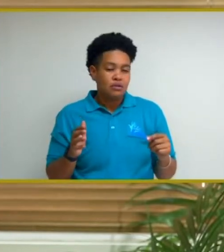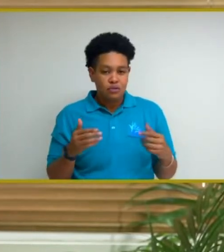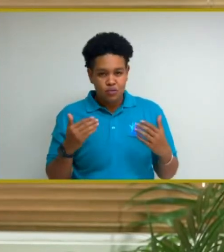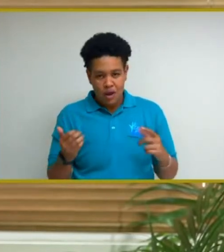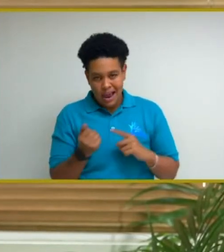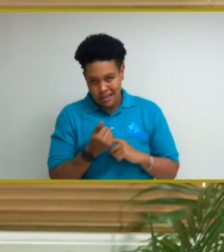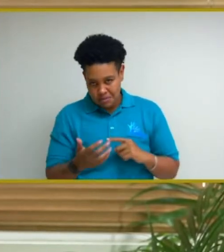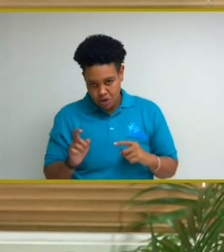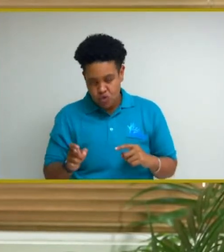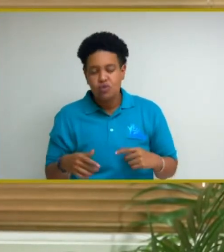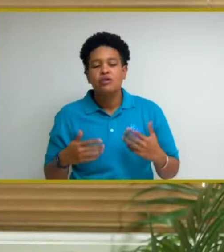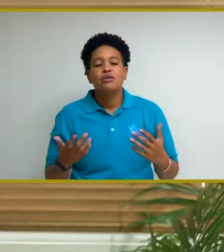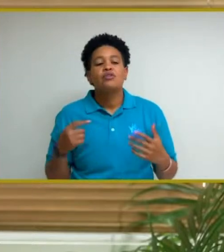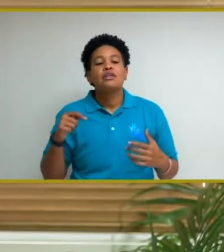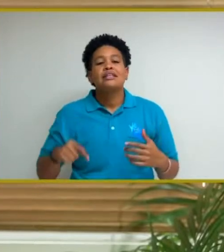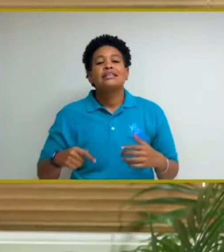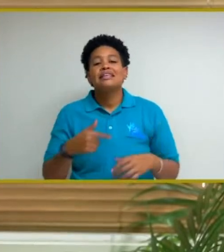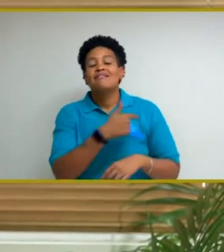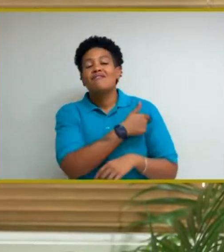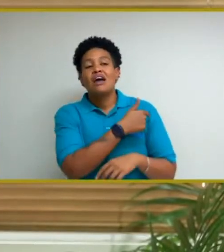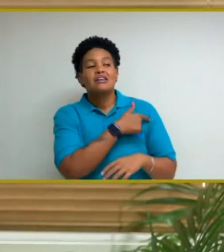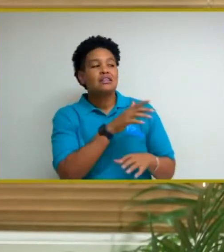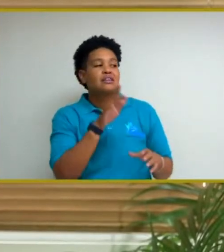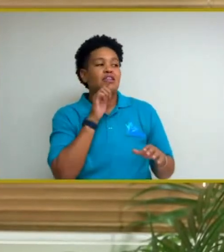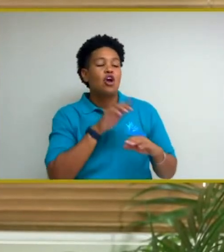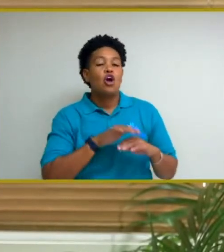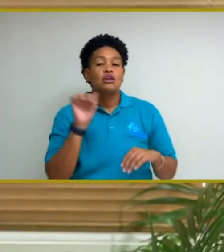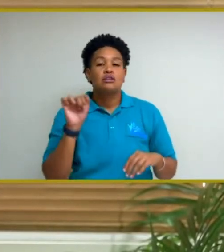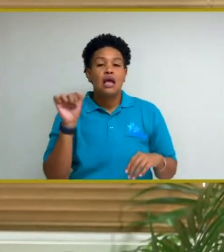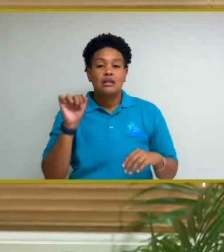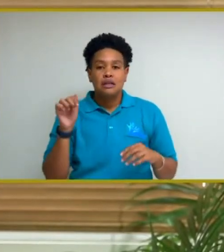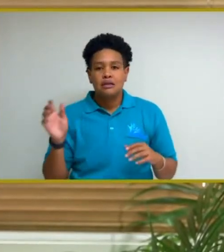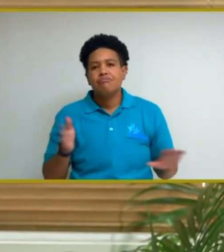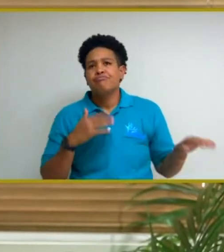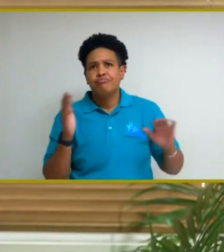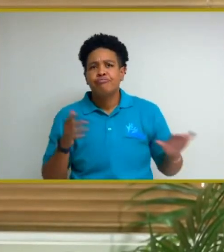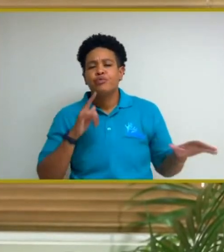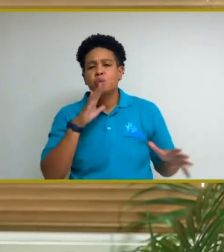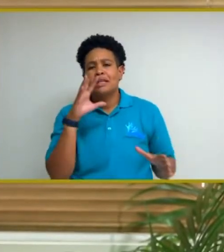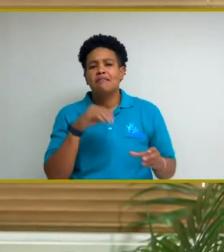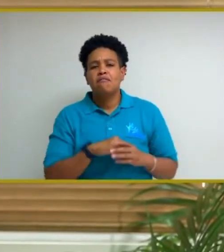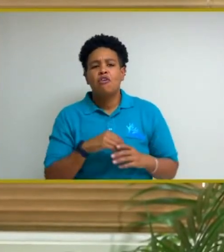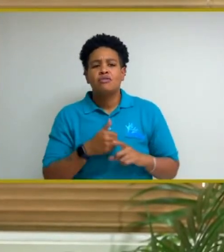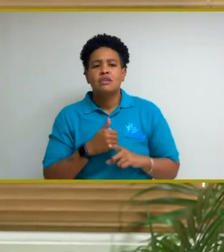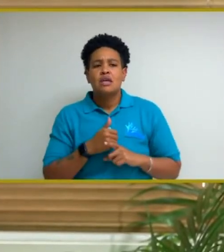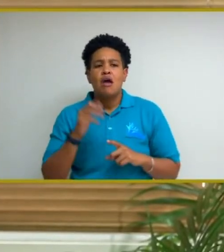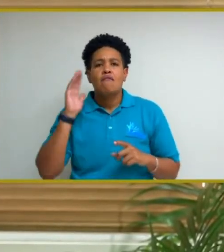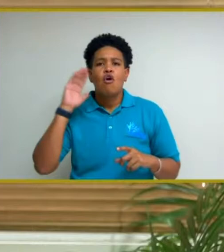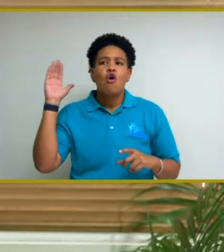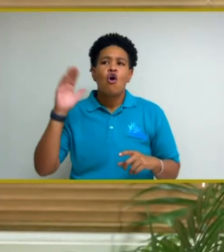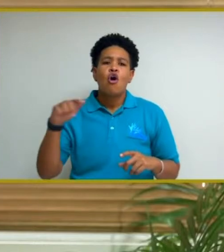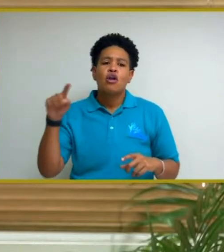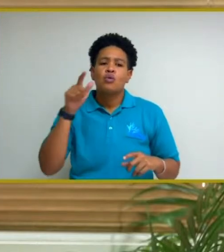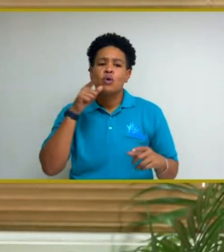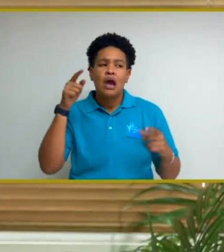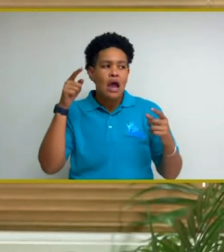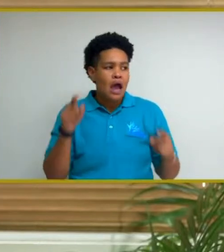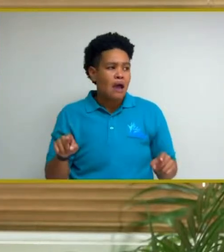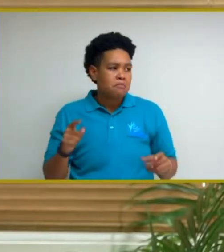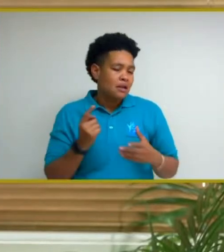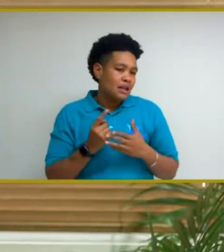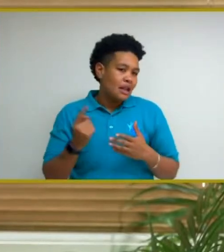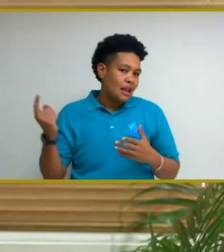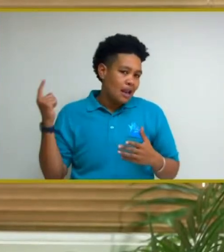right, so this vaccination blitz on Saturday will involve all that took place